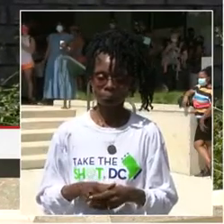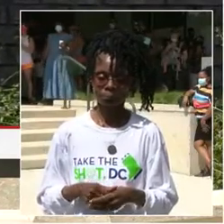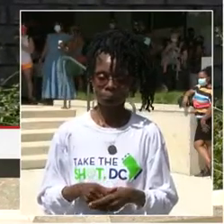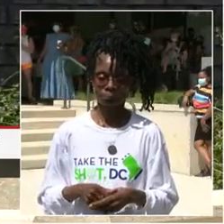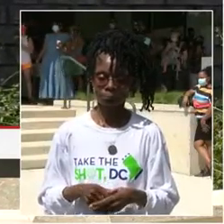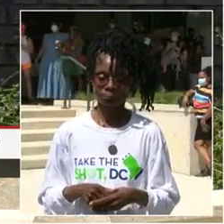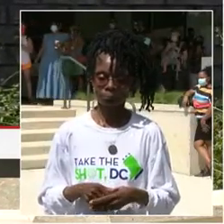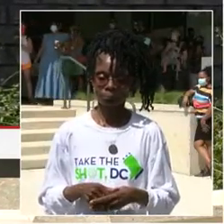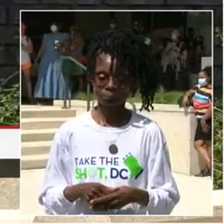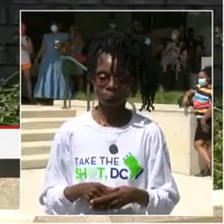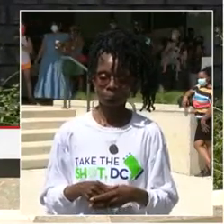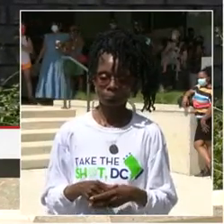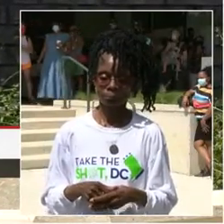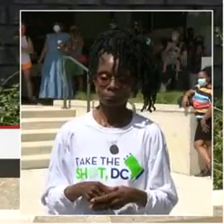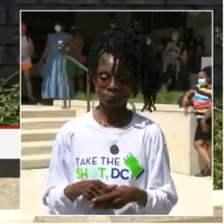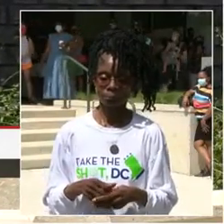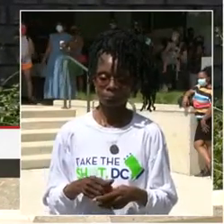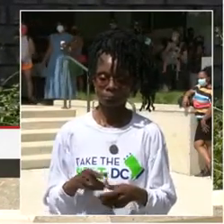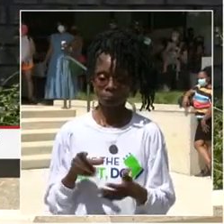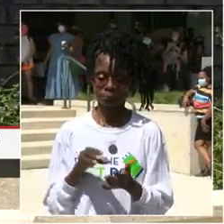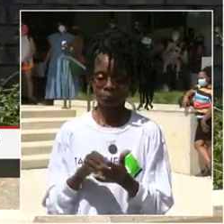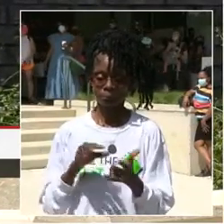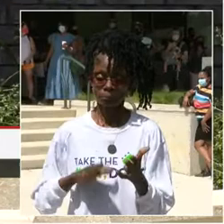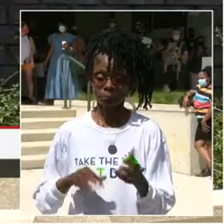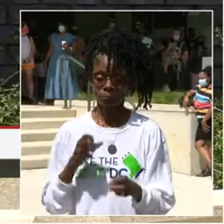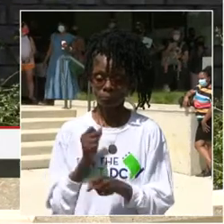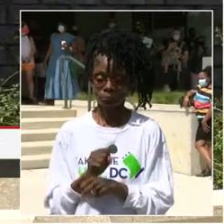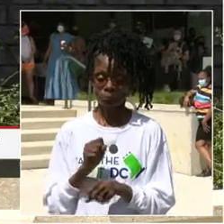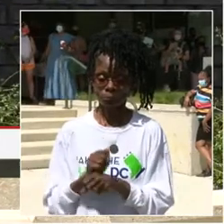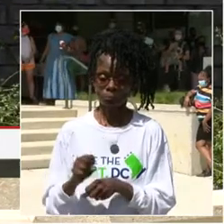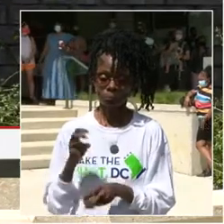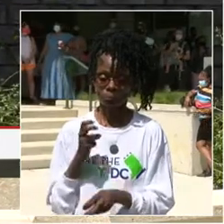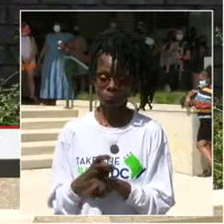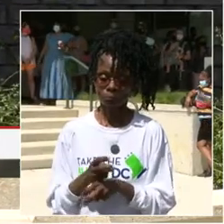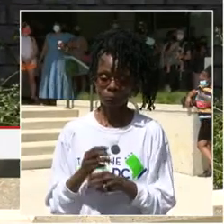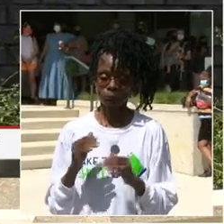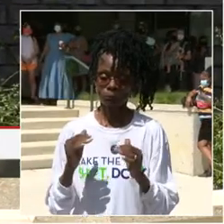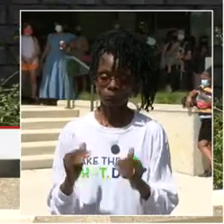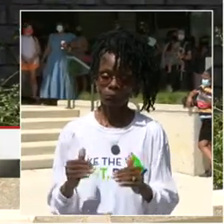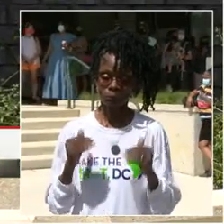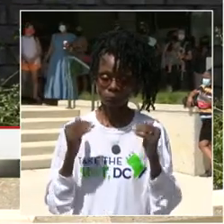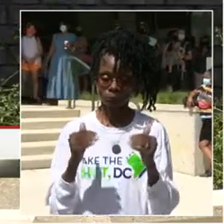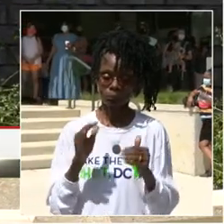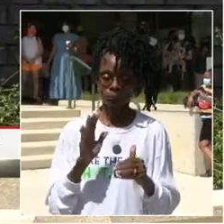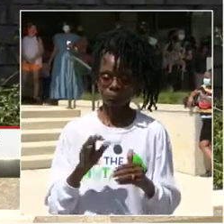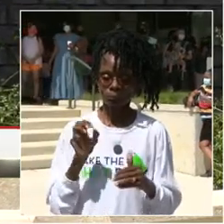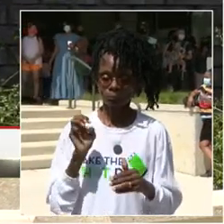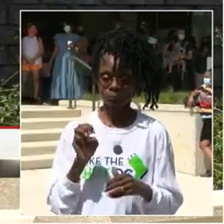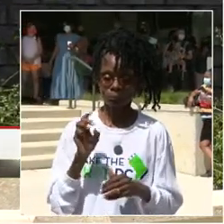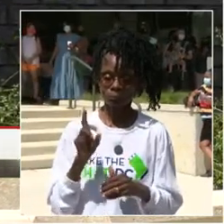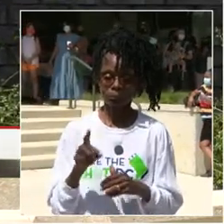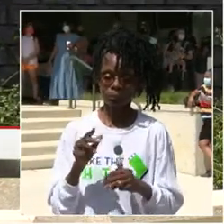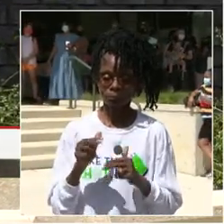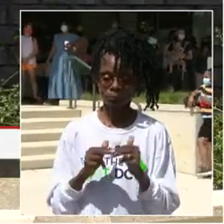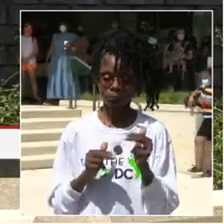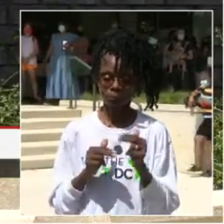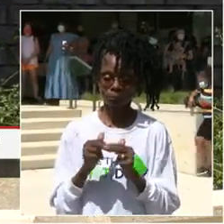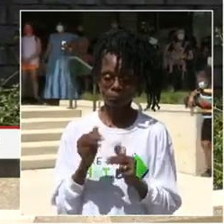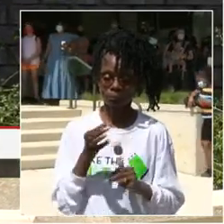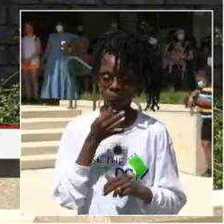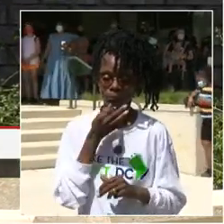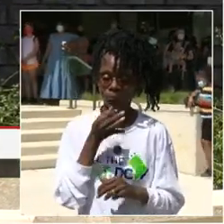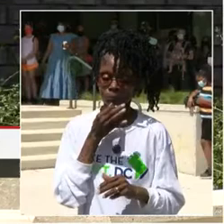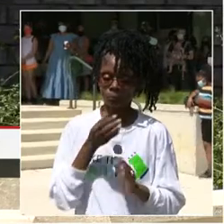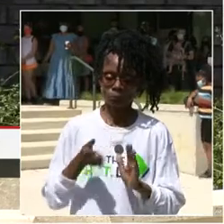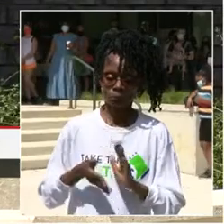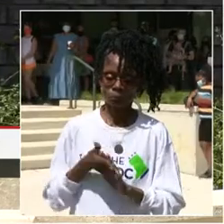While students are working hard to take their education to the next level, the building will soon be working to generate more energy